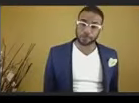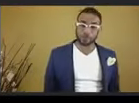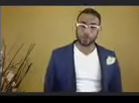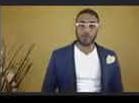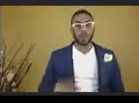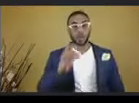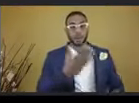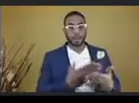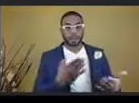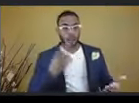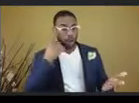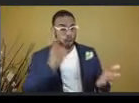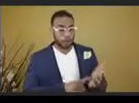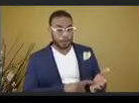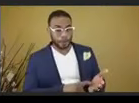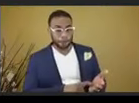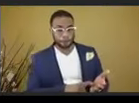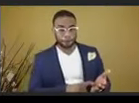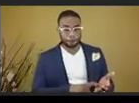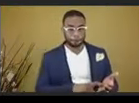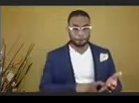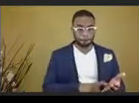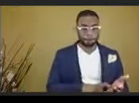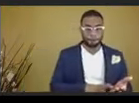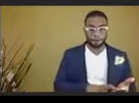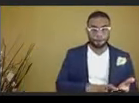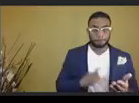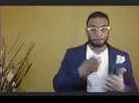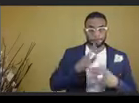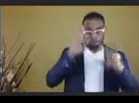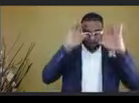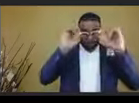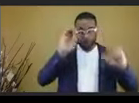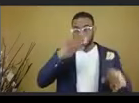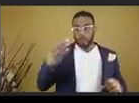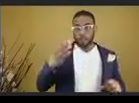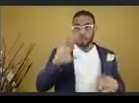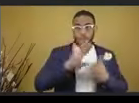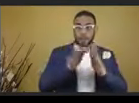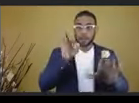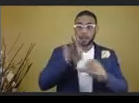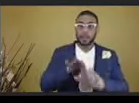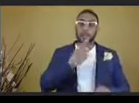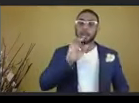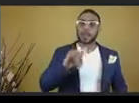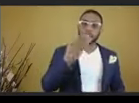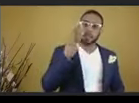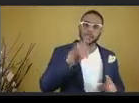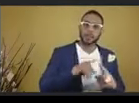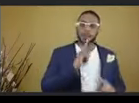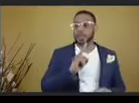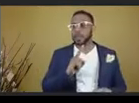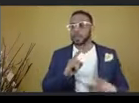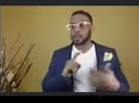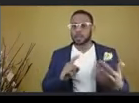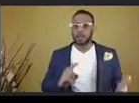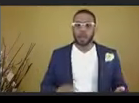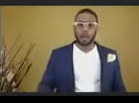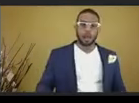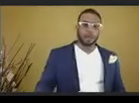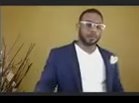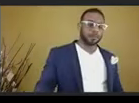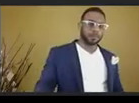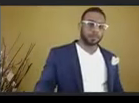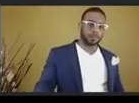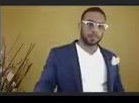pretty noticeable after President Barack Obama got elected was that it seemed to be such